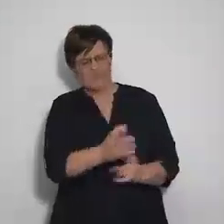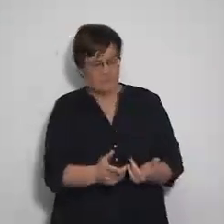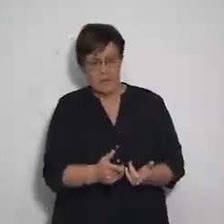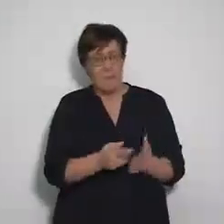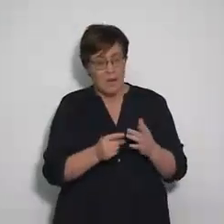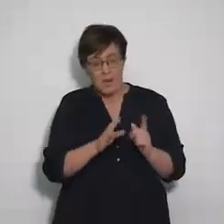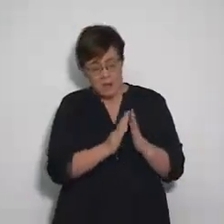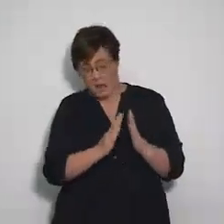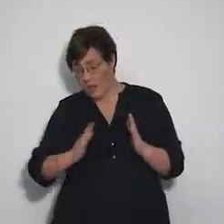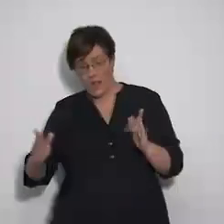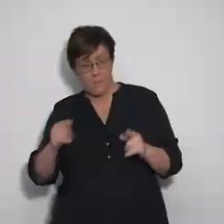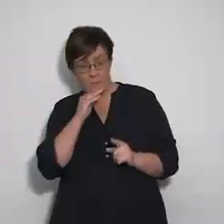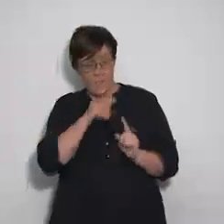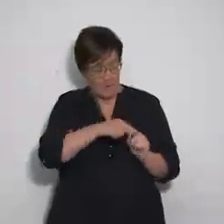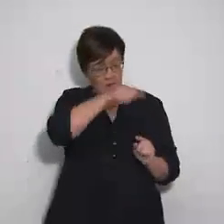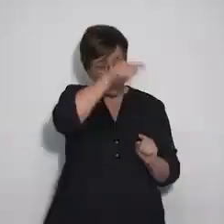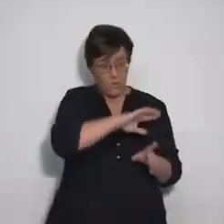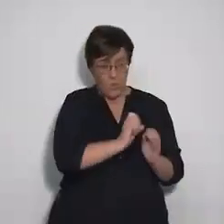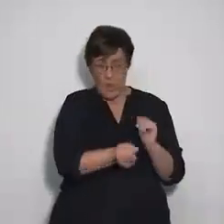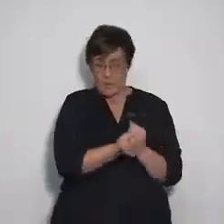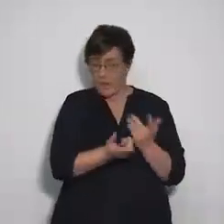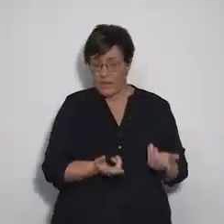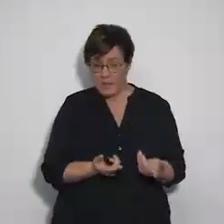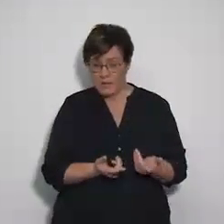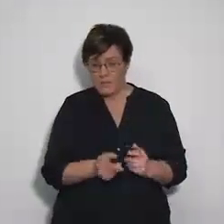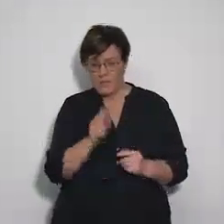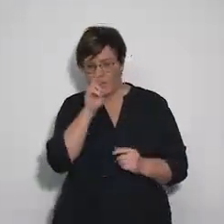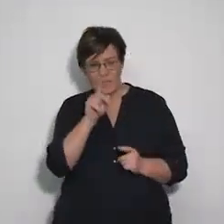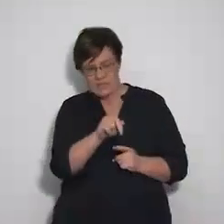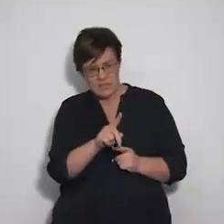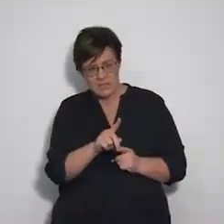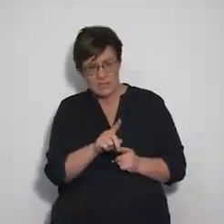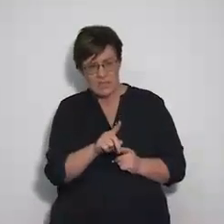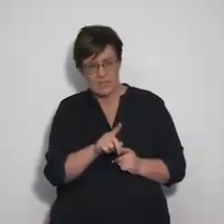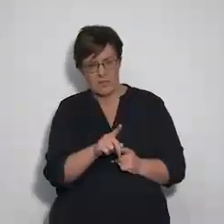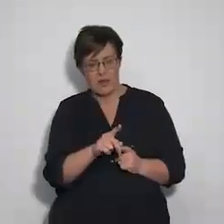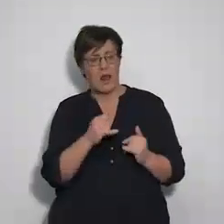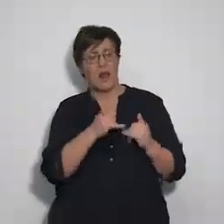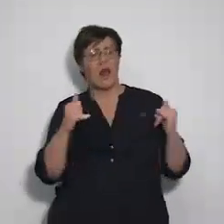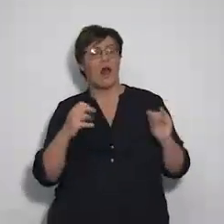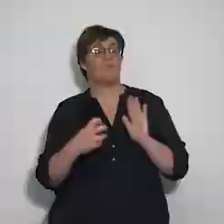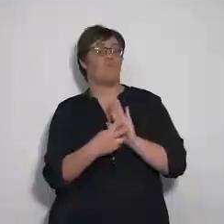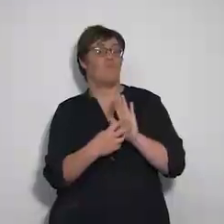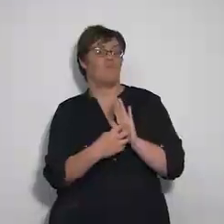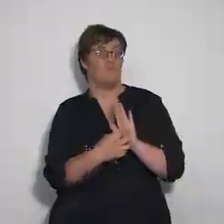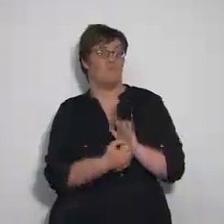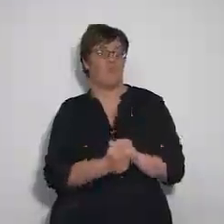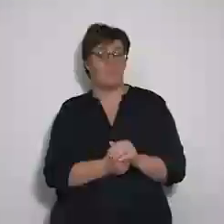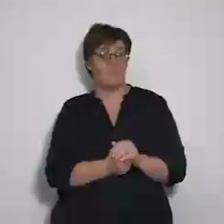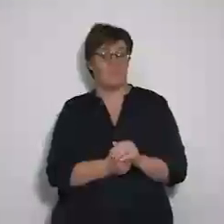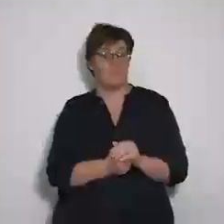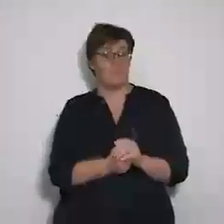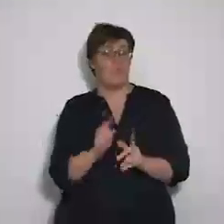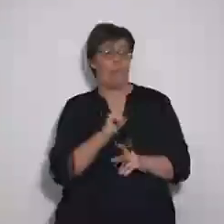me in this space a picture of what you see happening to your line graph if